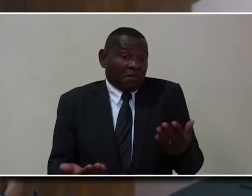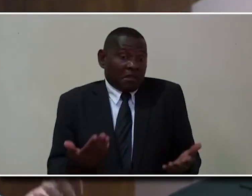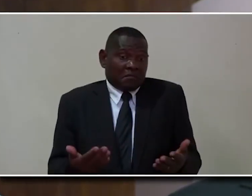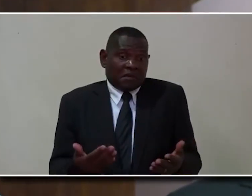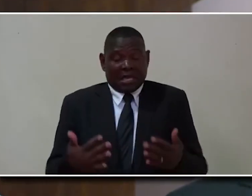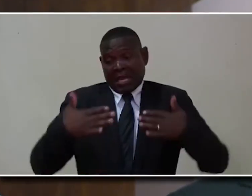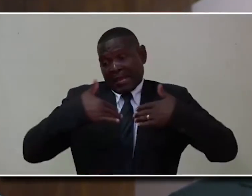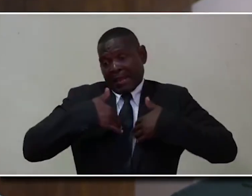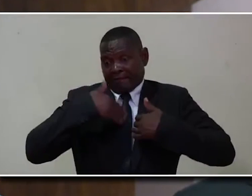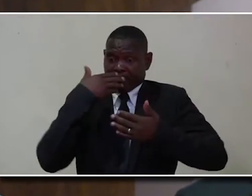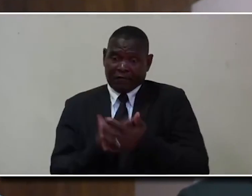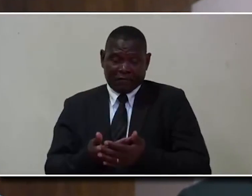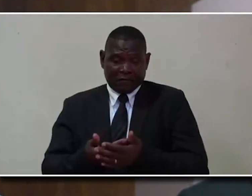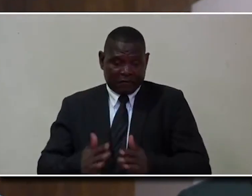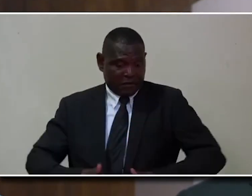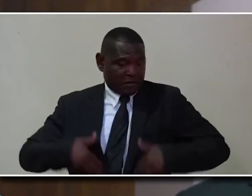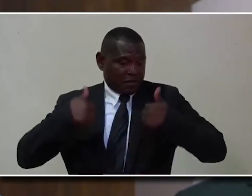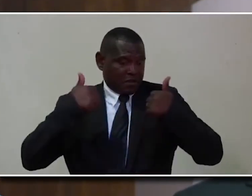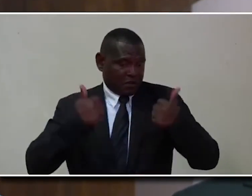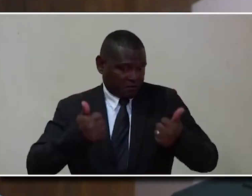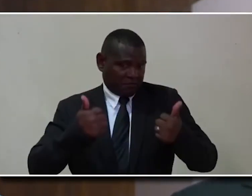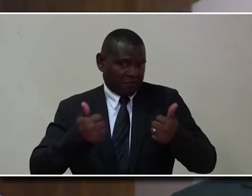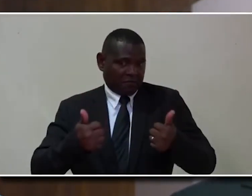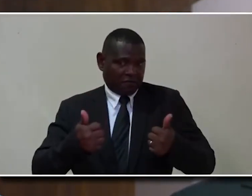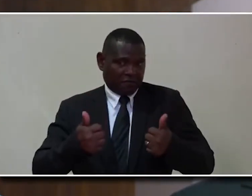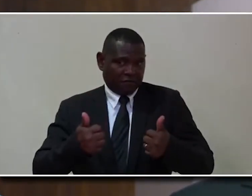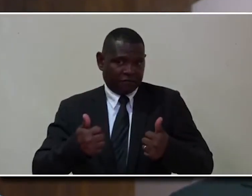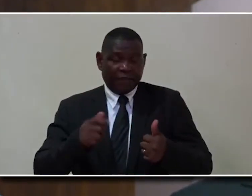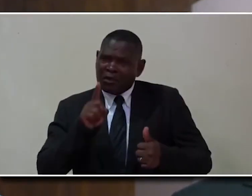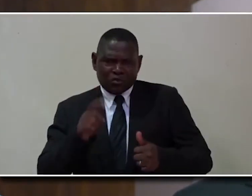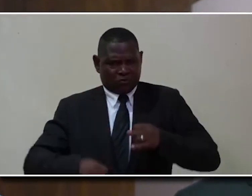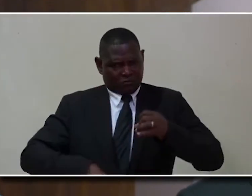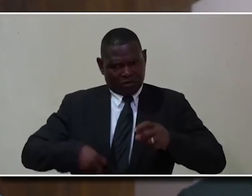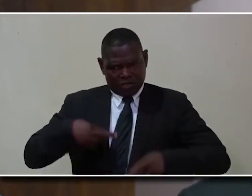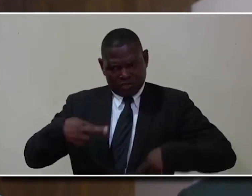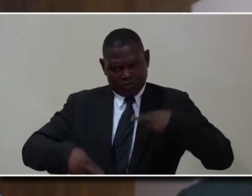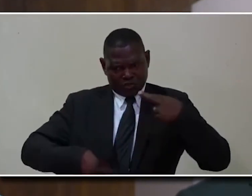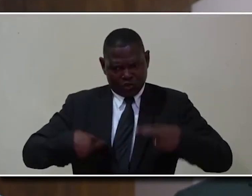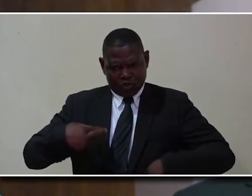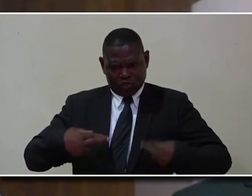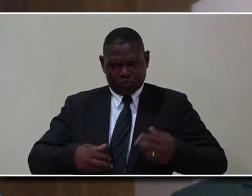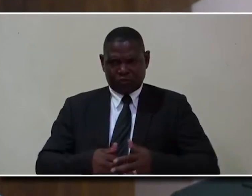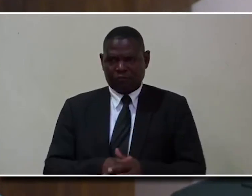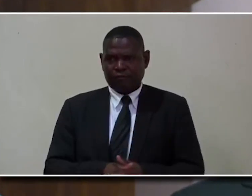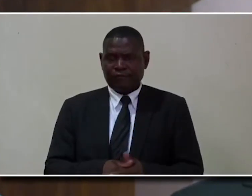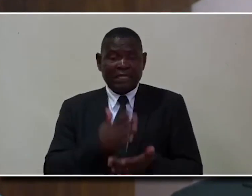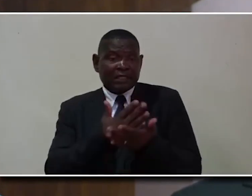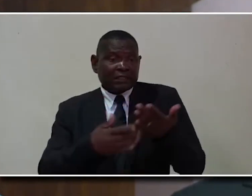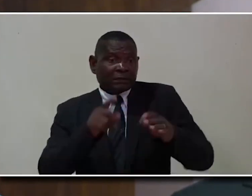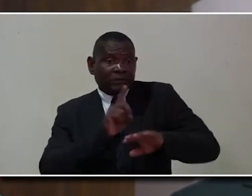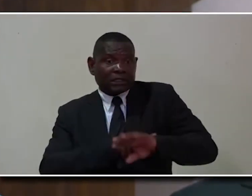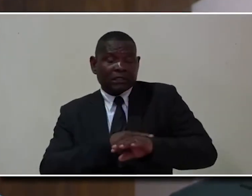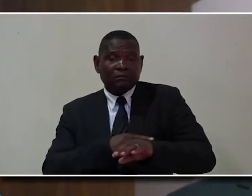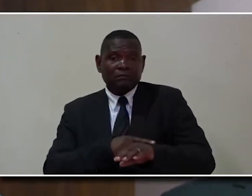is good health. Mwina mwacha uli ndi thanzi labwino. You rejoice. Ukhala wakukondwa. Sometimes you are